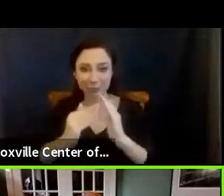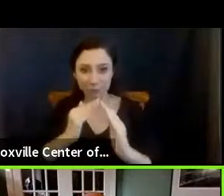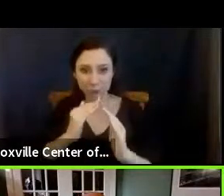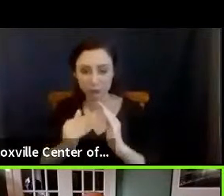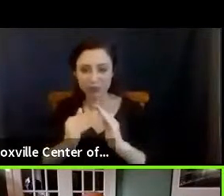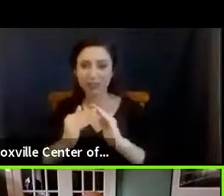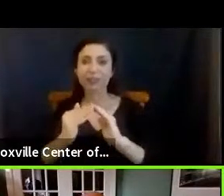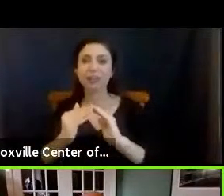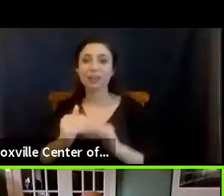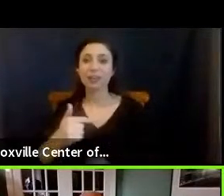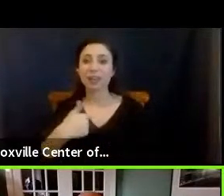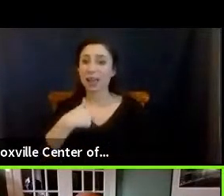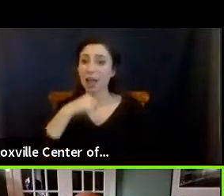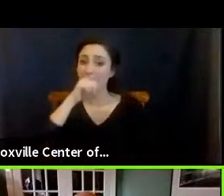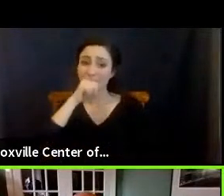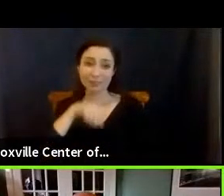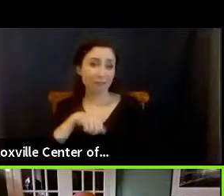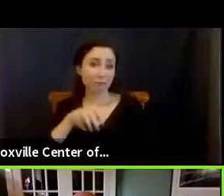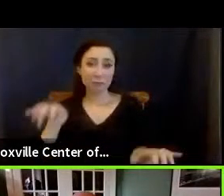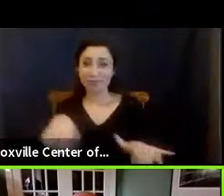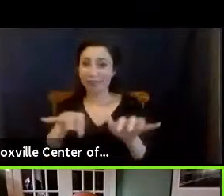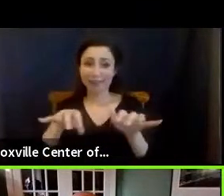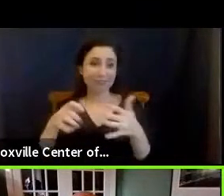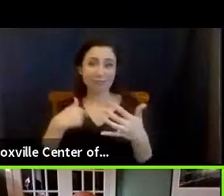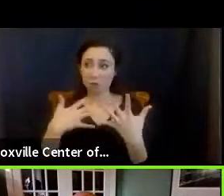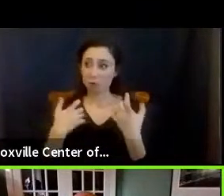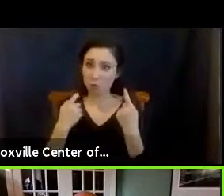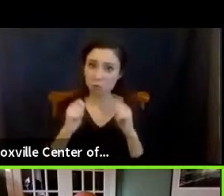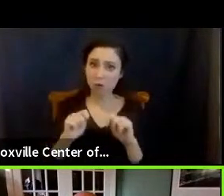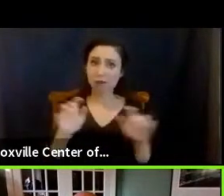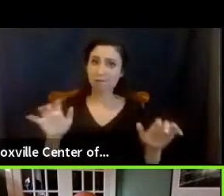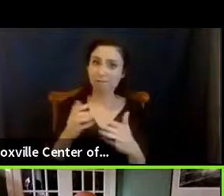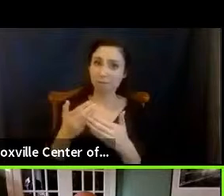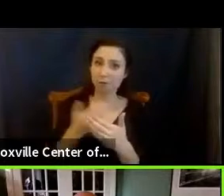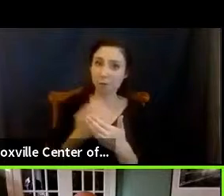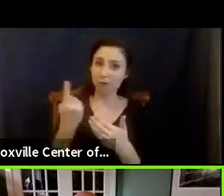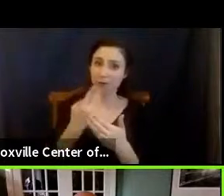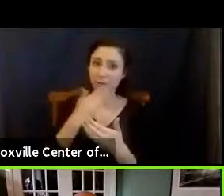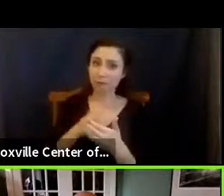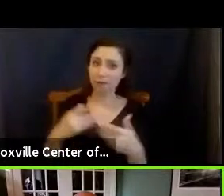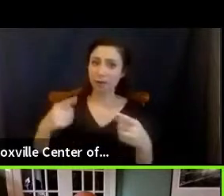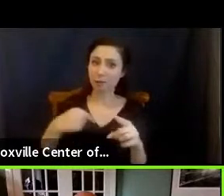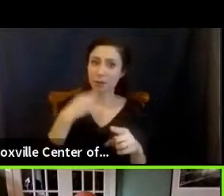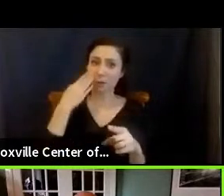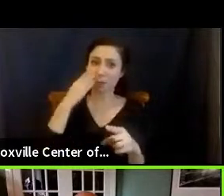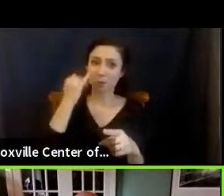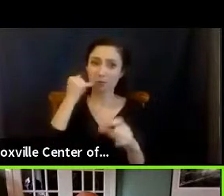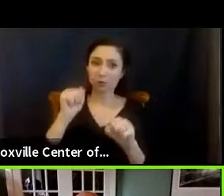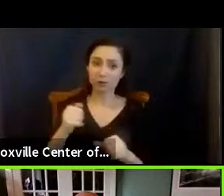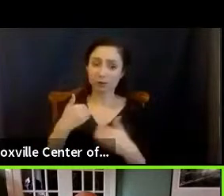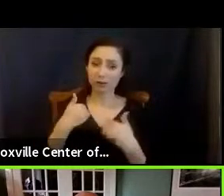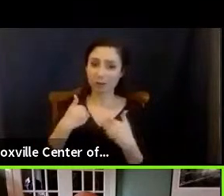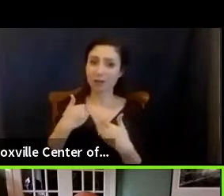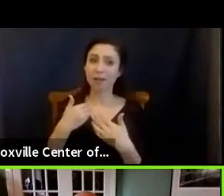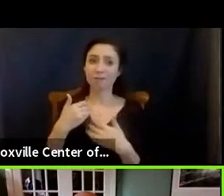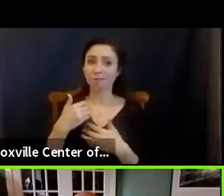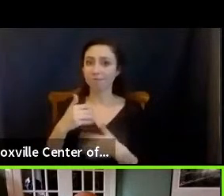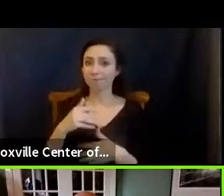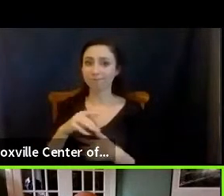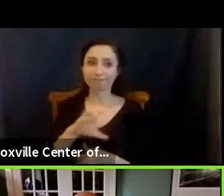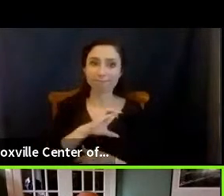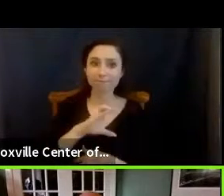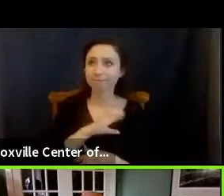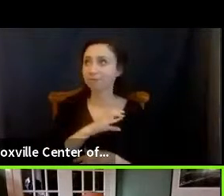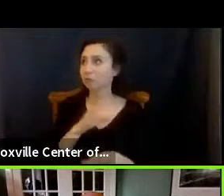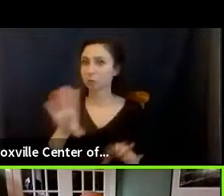I would love to be proactive. I'm not sure we could get an enforceable, get law enforcement to come on board